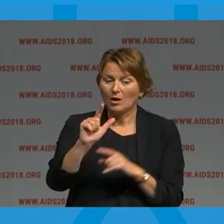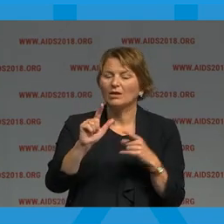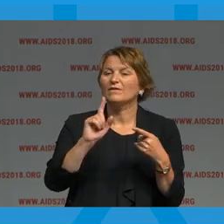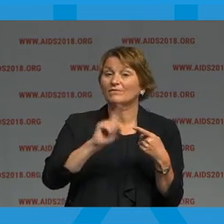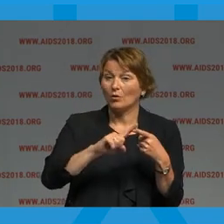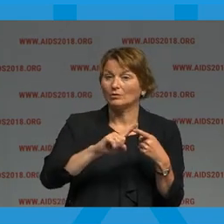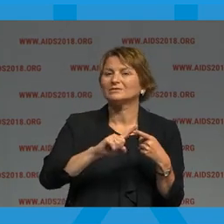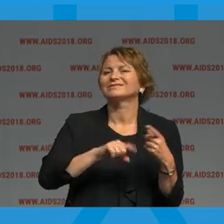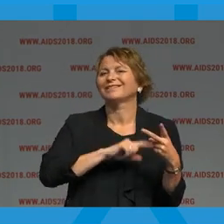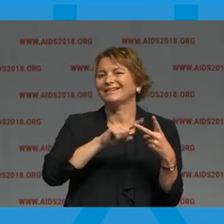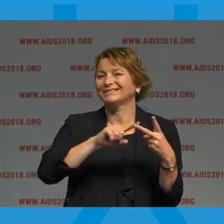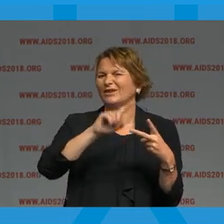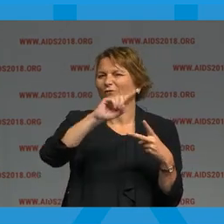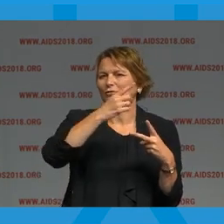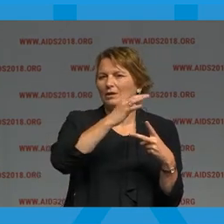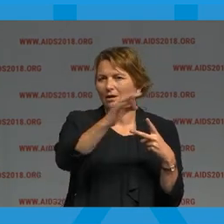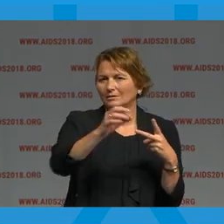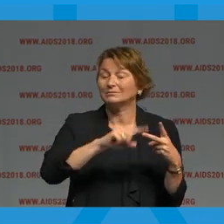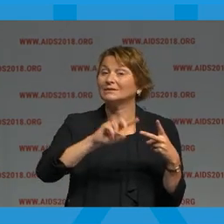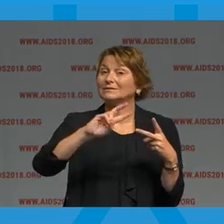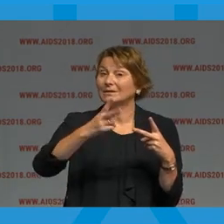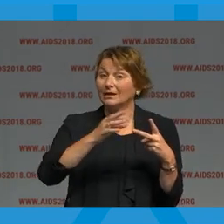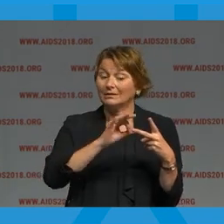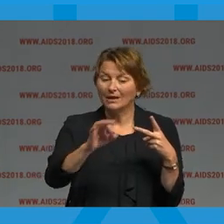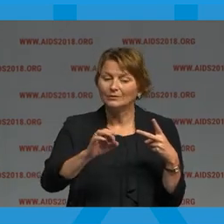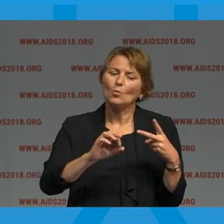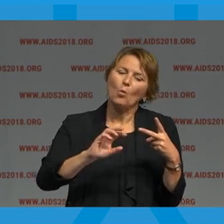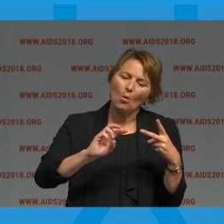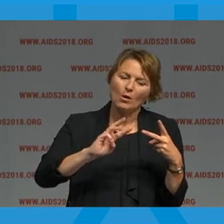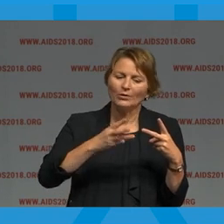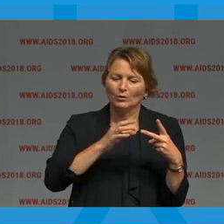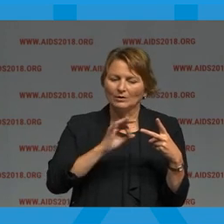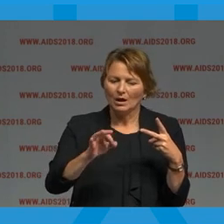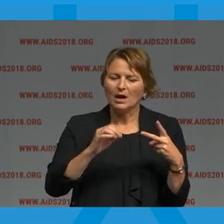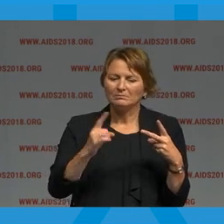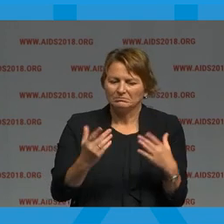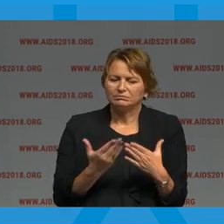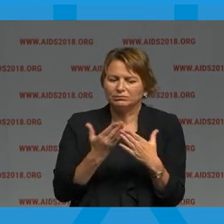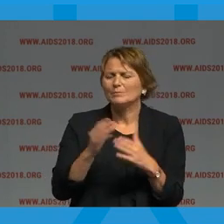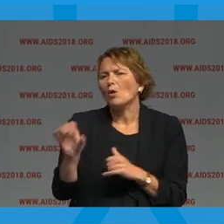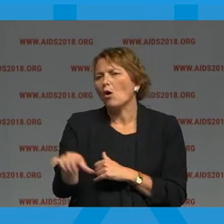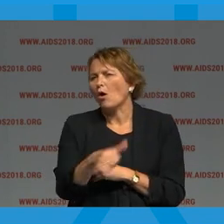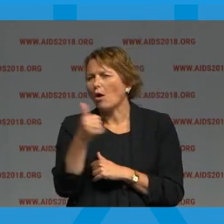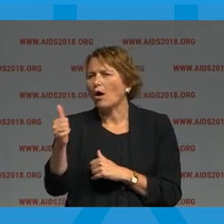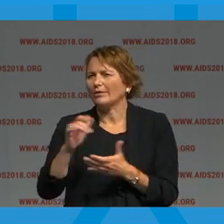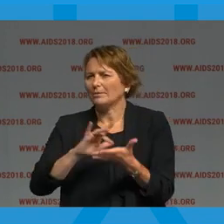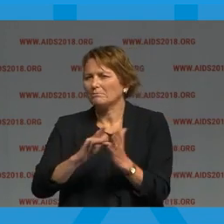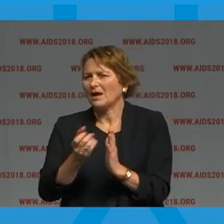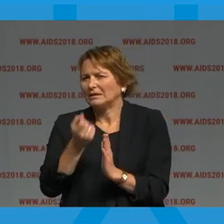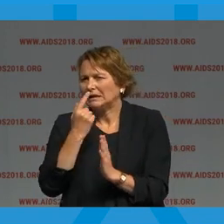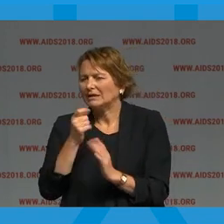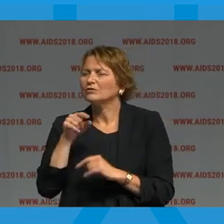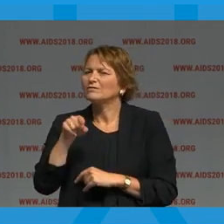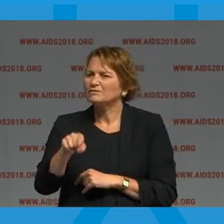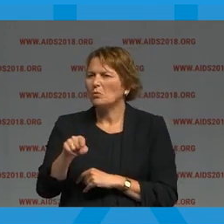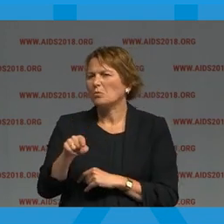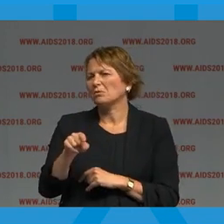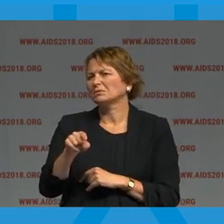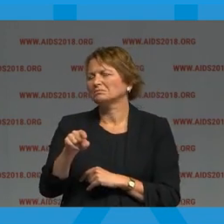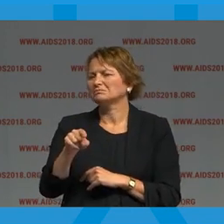second line, and also as part of a third line regimen, with an alternative for raltegravir for children that do not